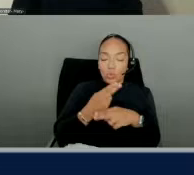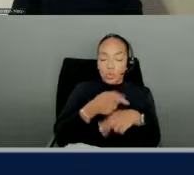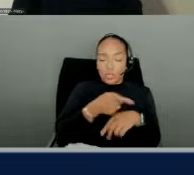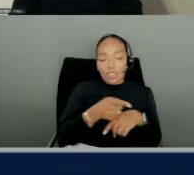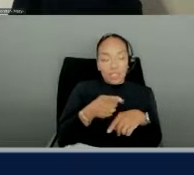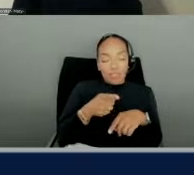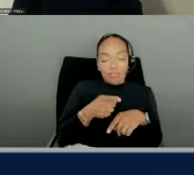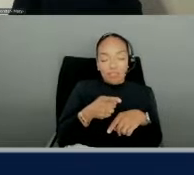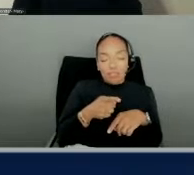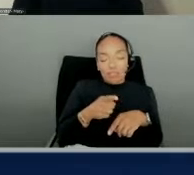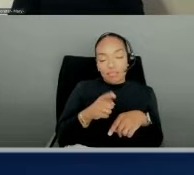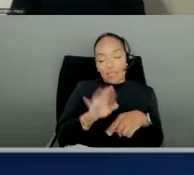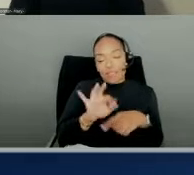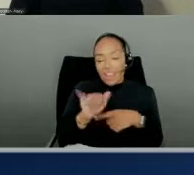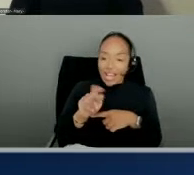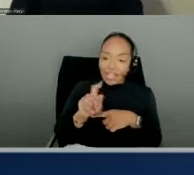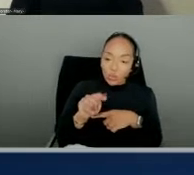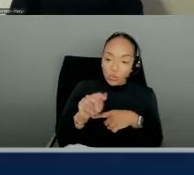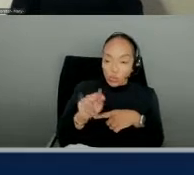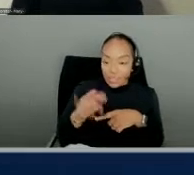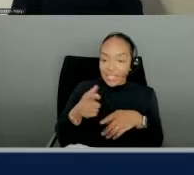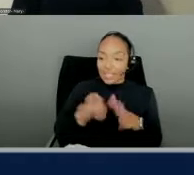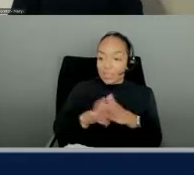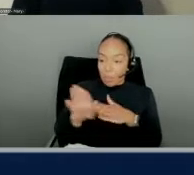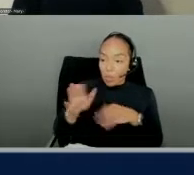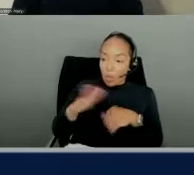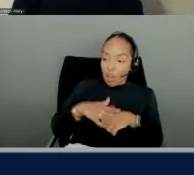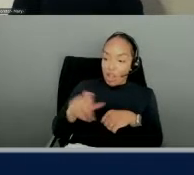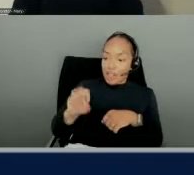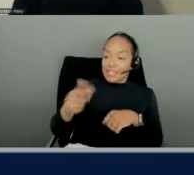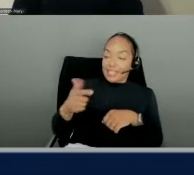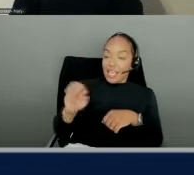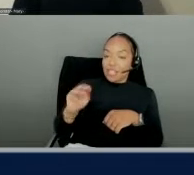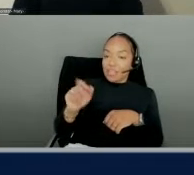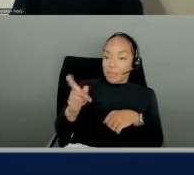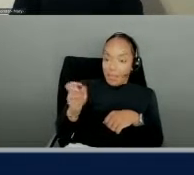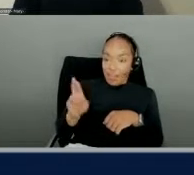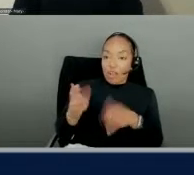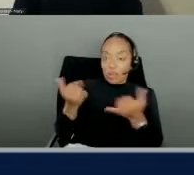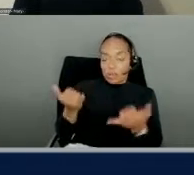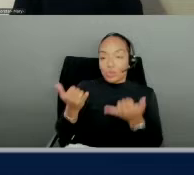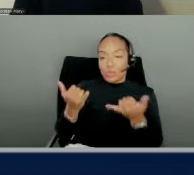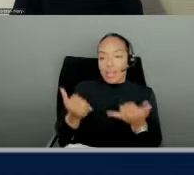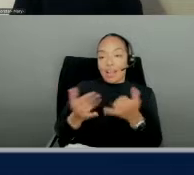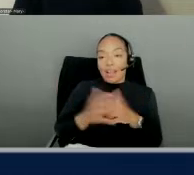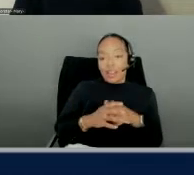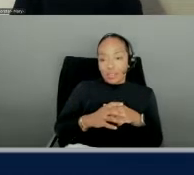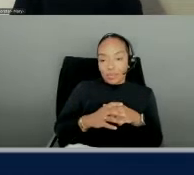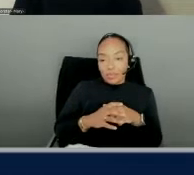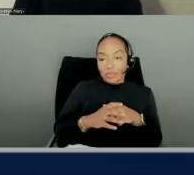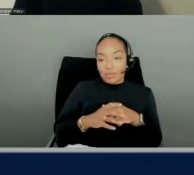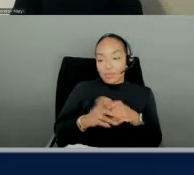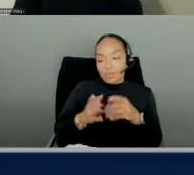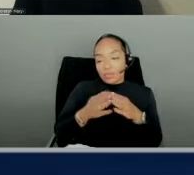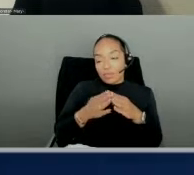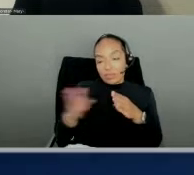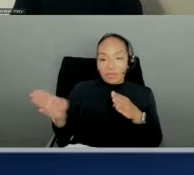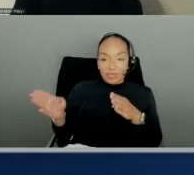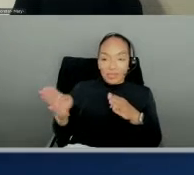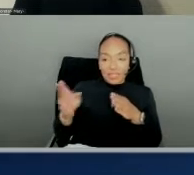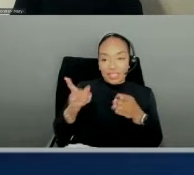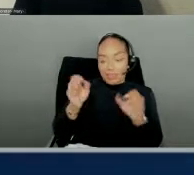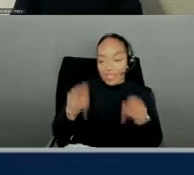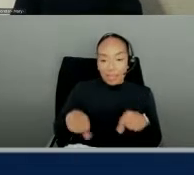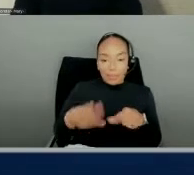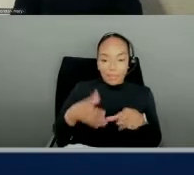it, then deploying it on SageMaker today in order to, across a spectrum of applications, as I said, right? It could be fraud